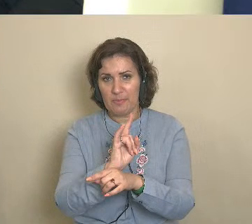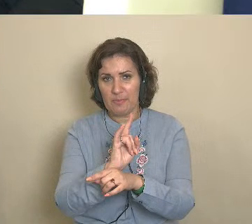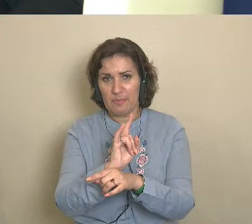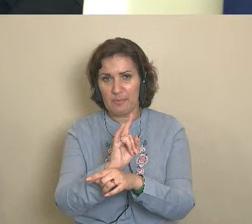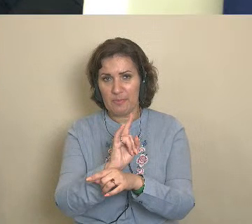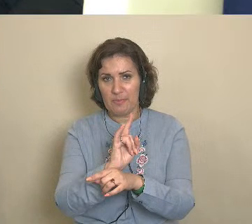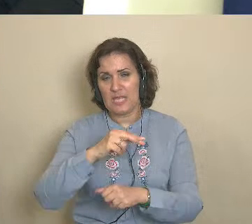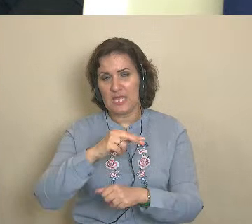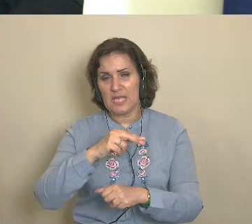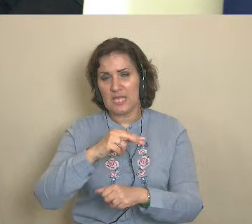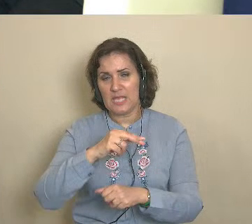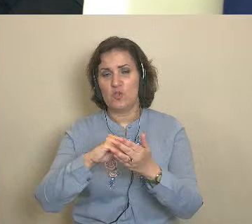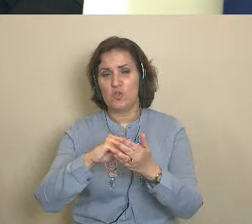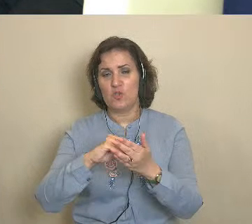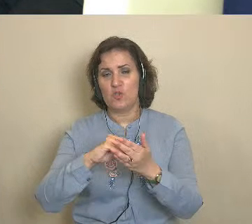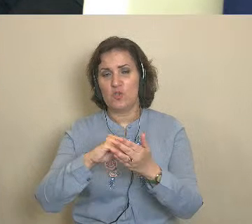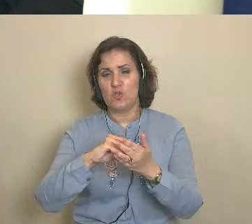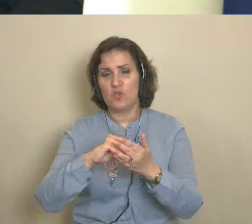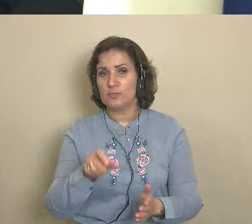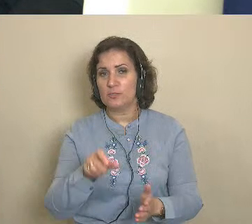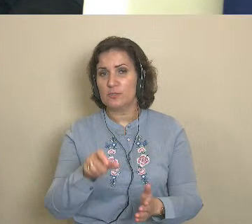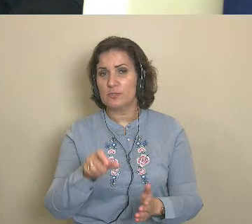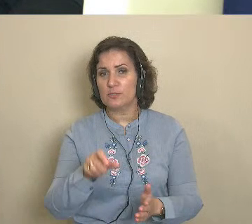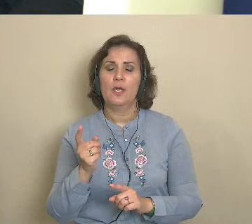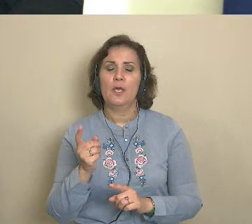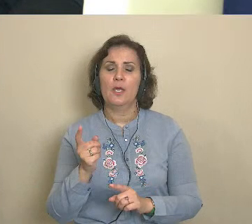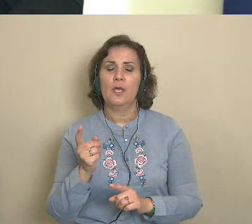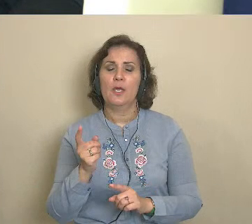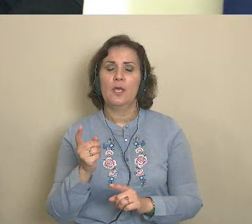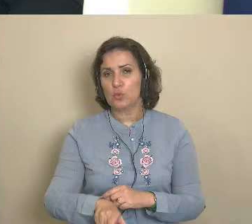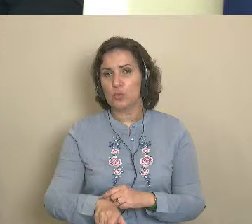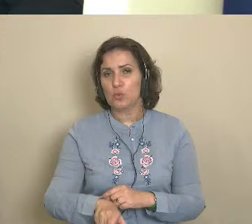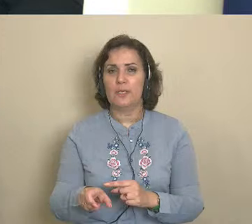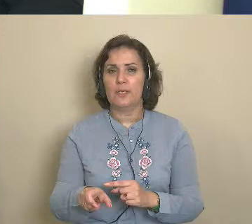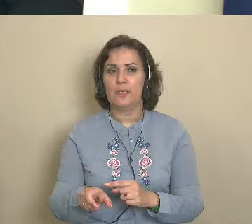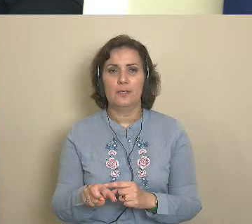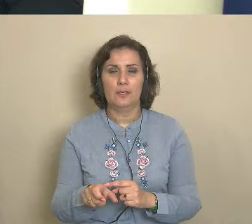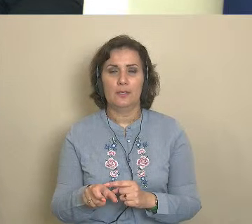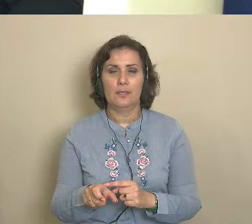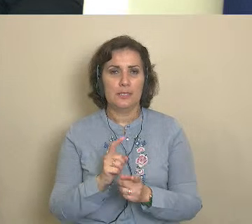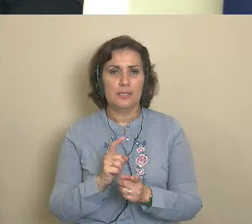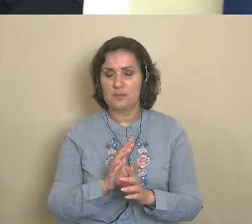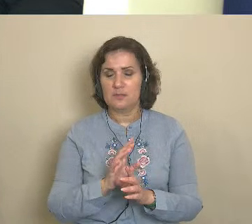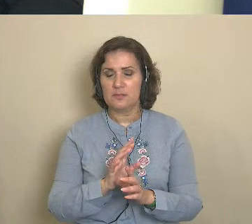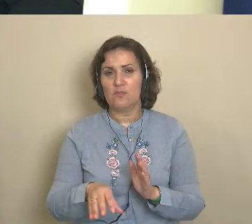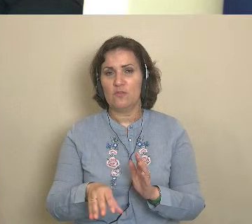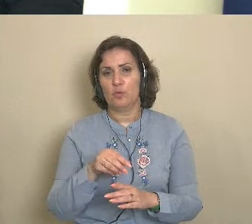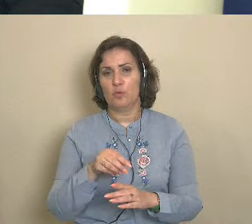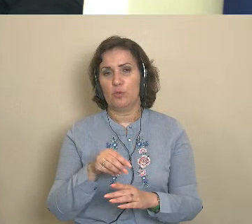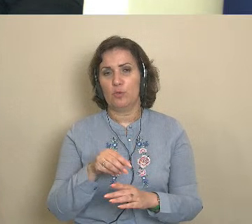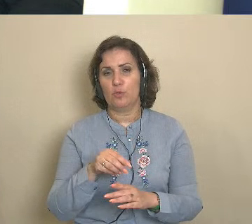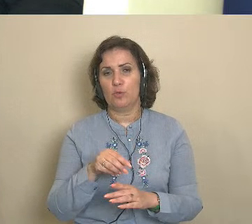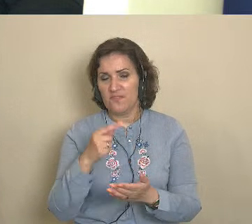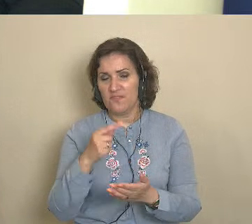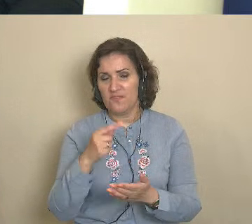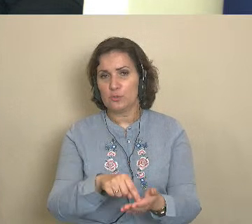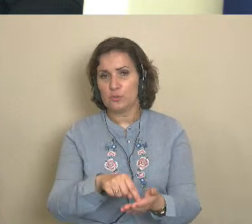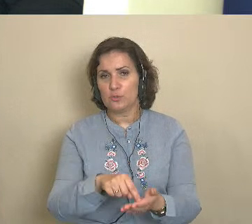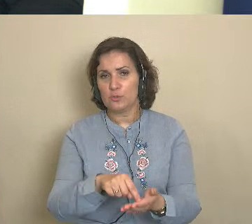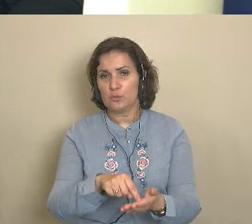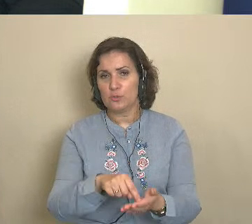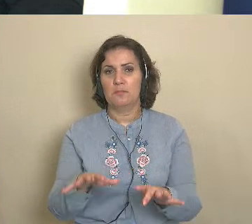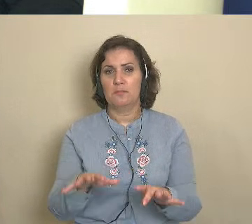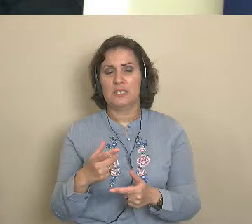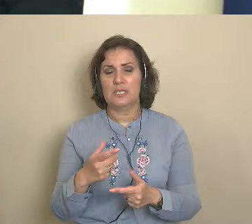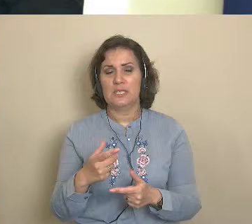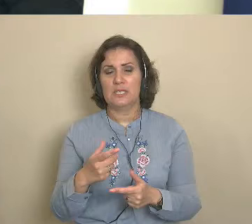providing the false information to the register of voters. Like, for